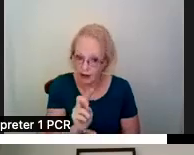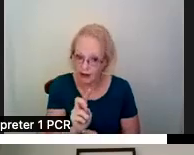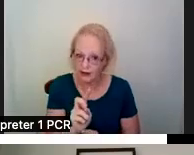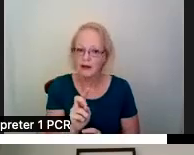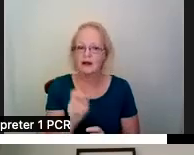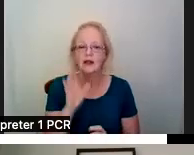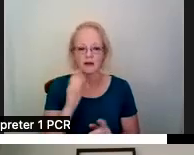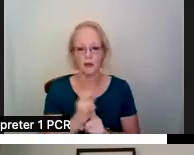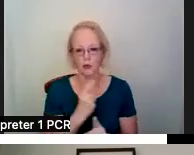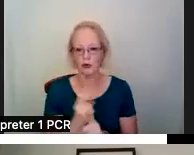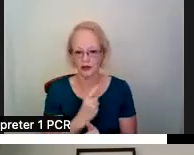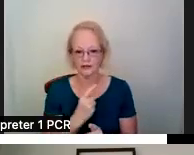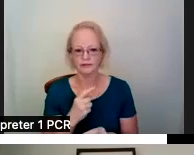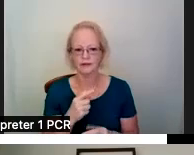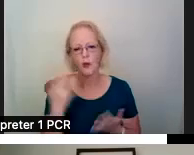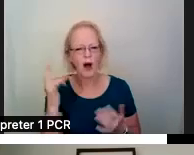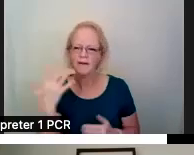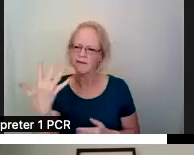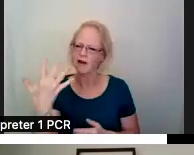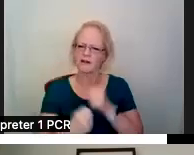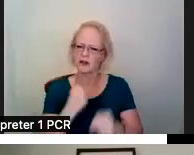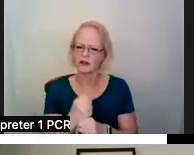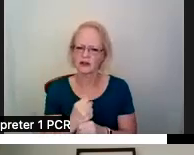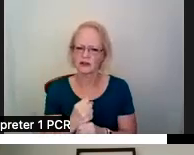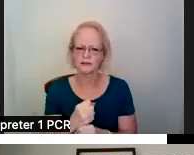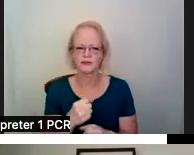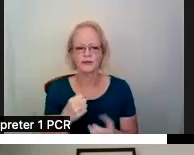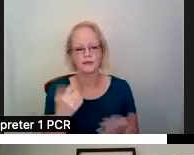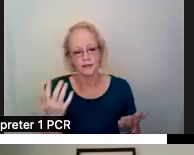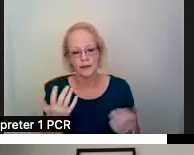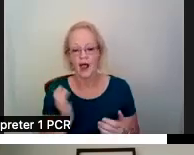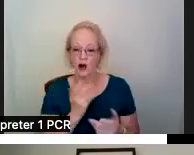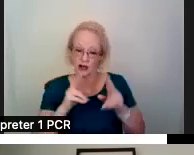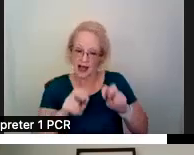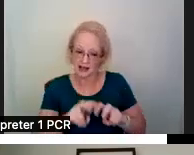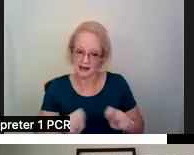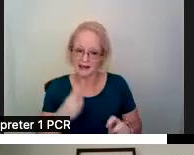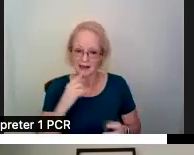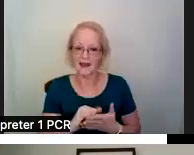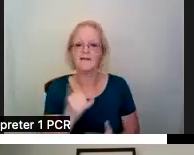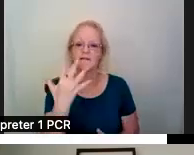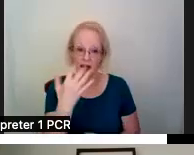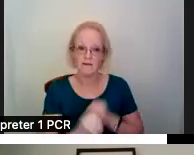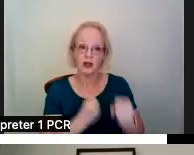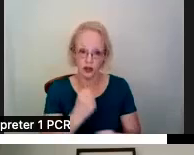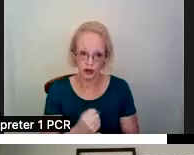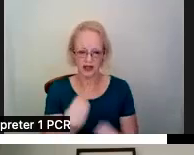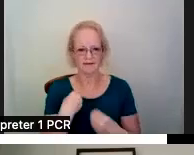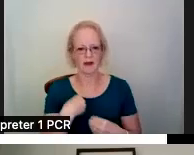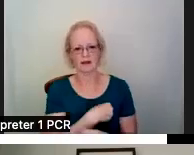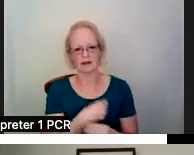be appropriate. Why 5 years? Our analysis showed that it provided a stable enough